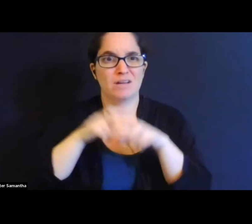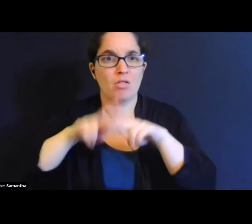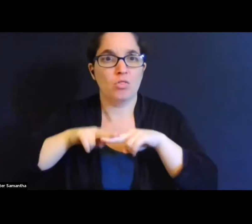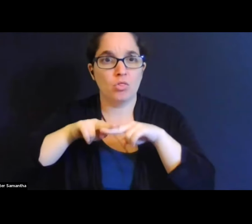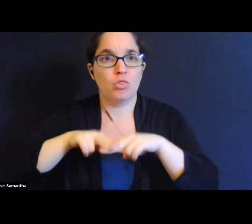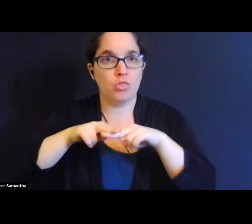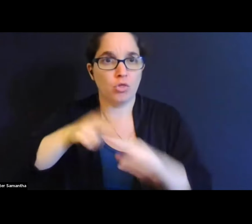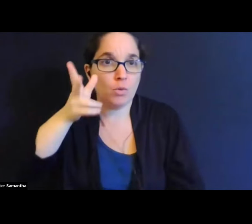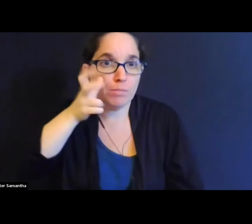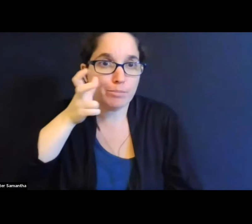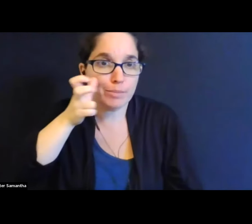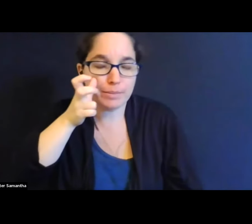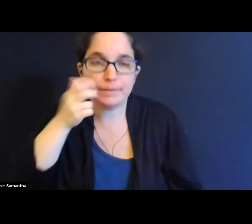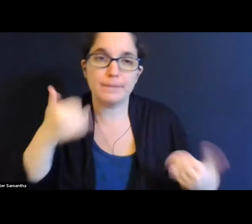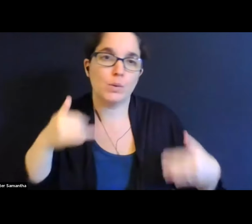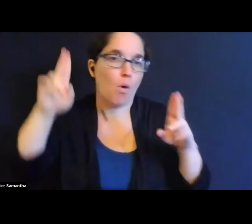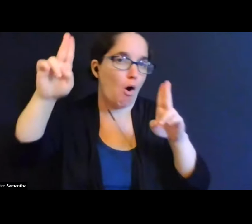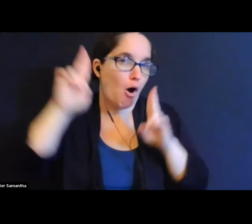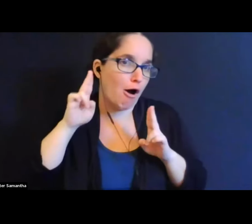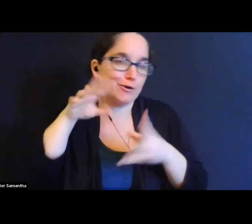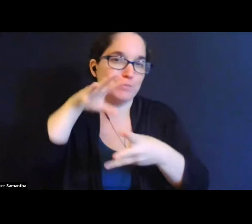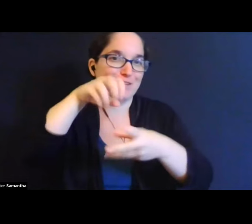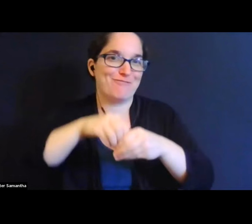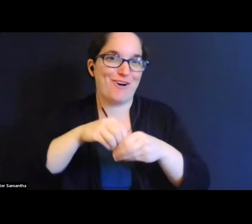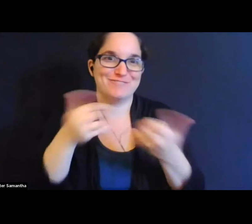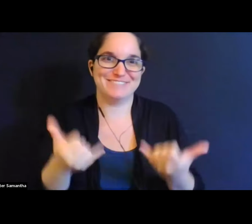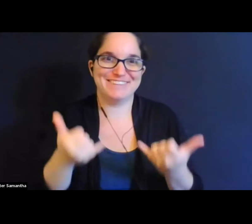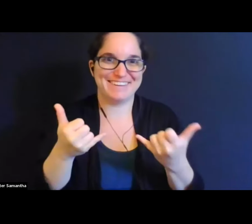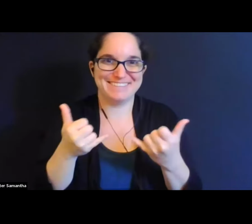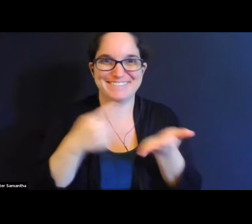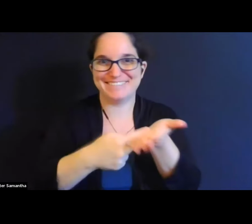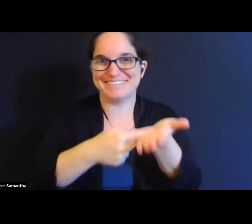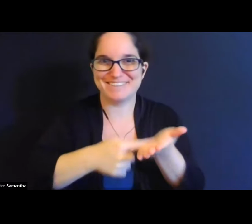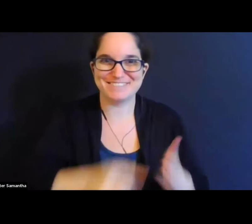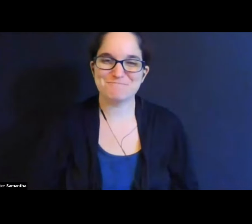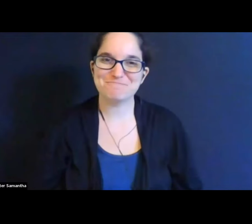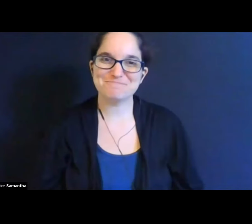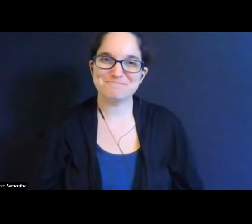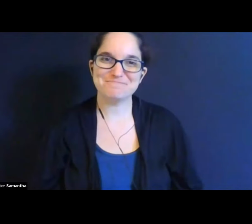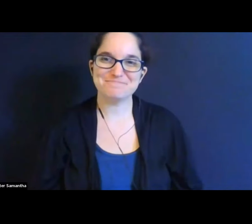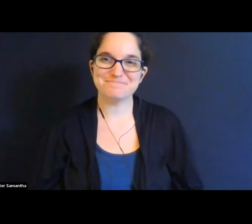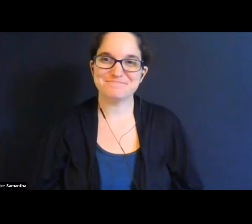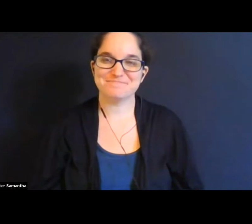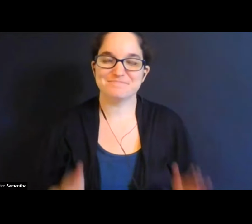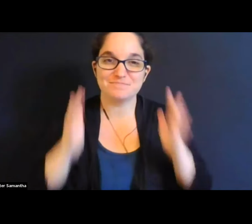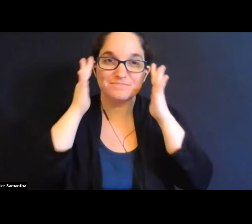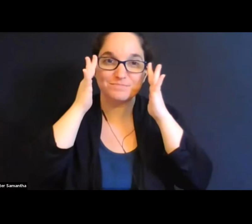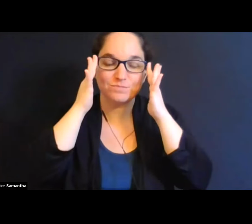And I'm really honored to be with all of you. So I'm going to start to share my screen.